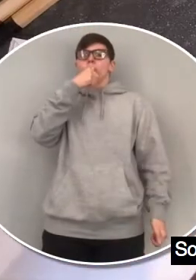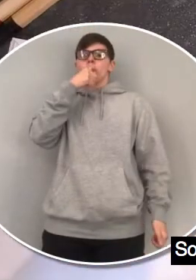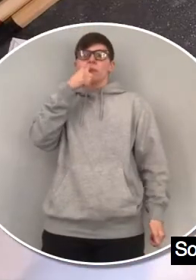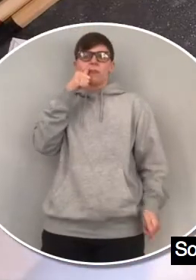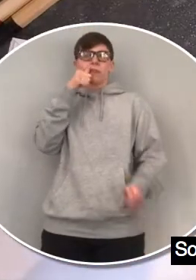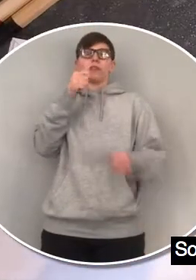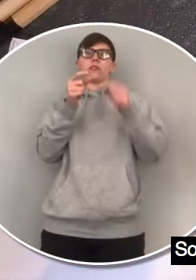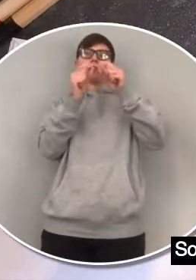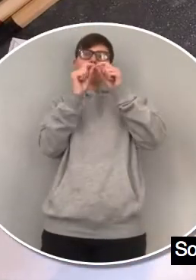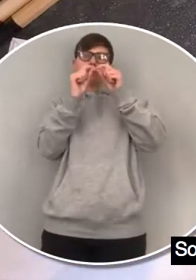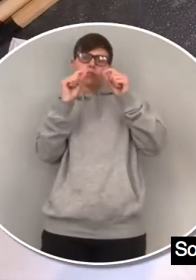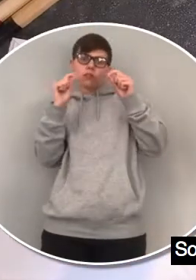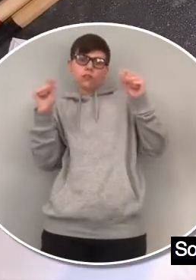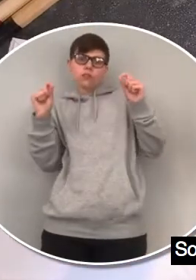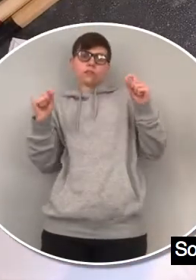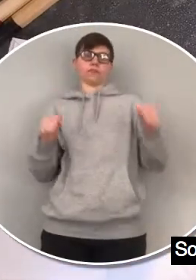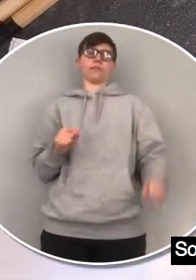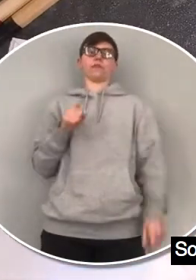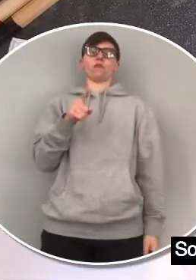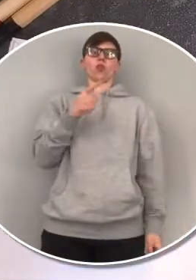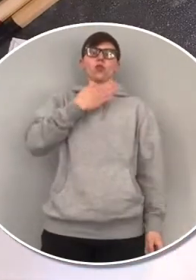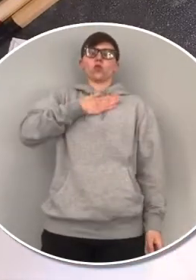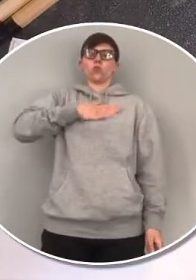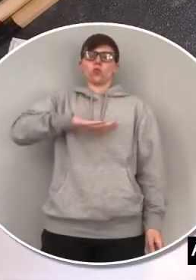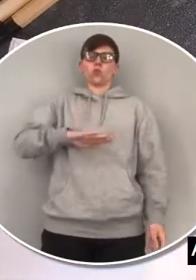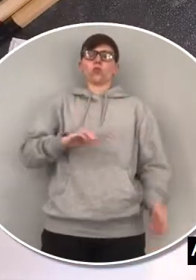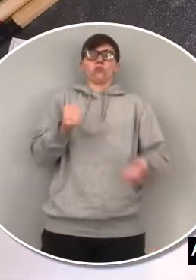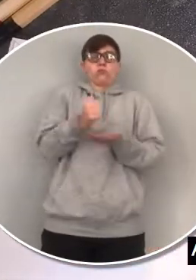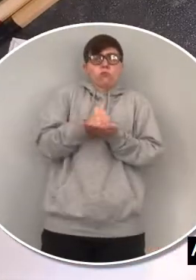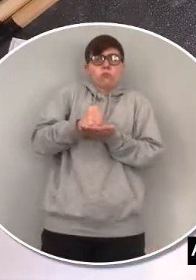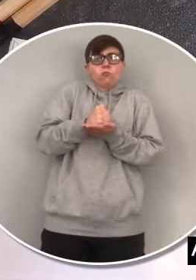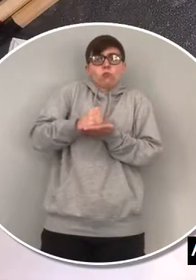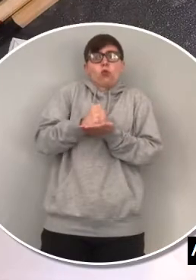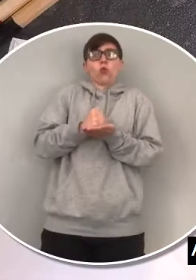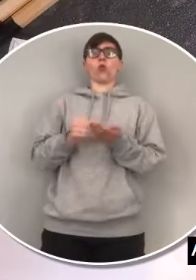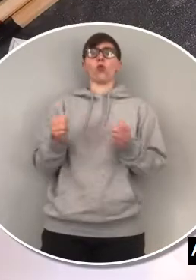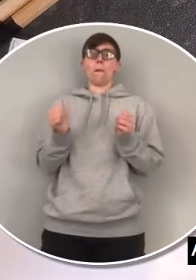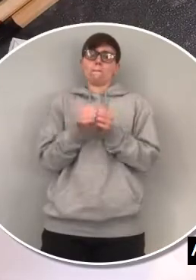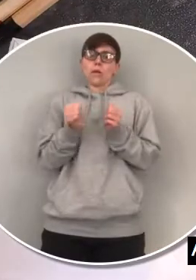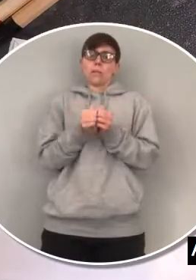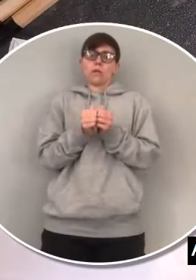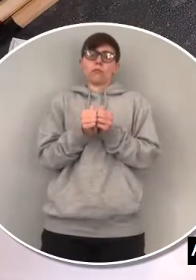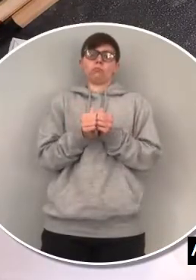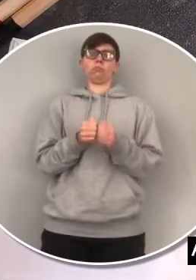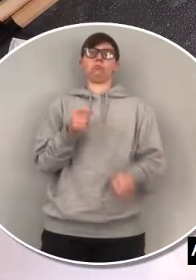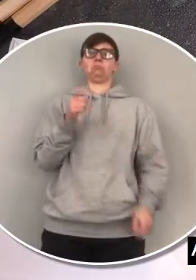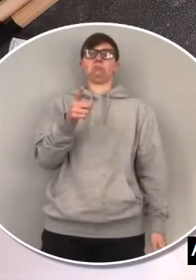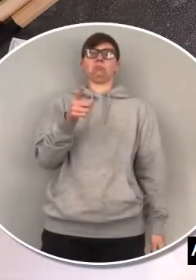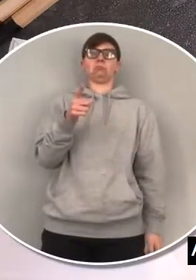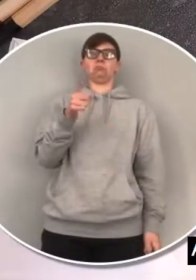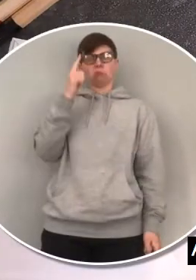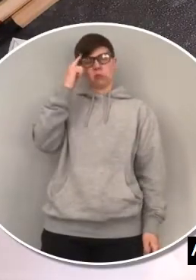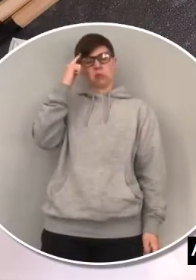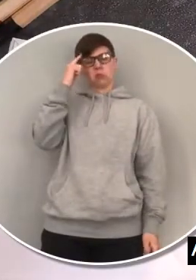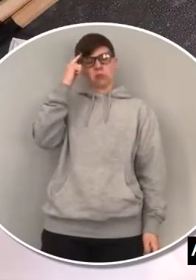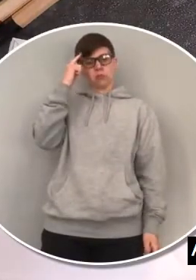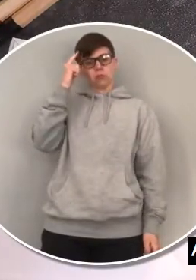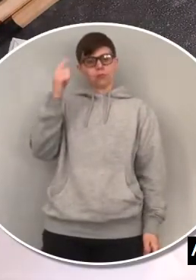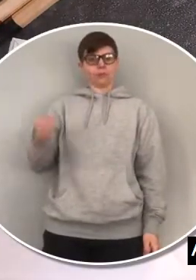folded up to meet the top corner. And fold all the way down, make a